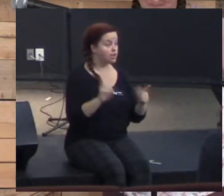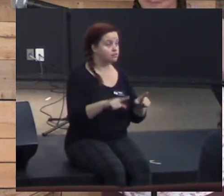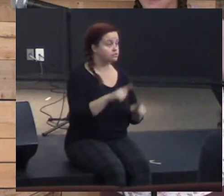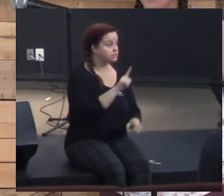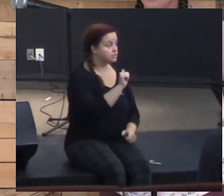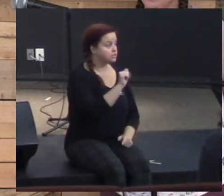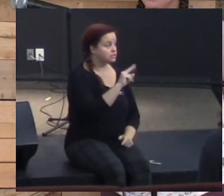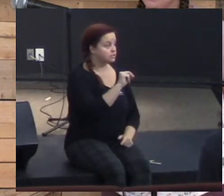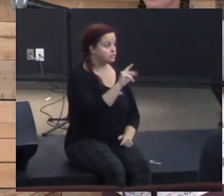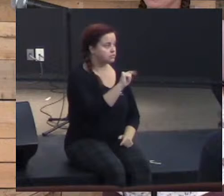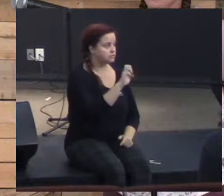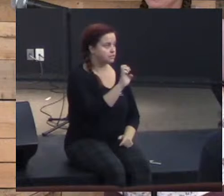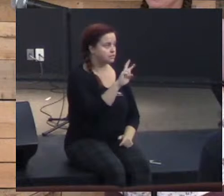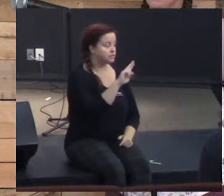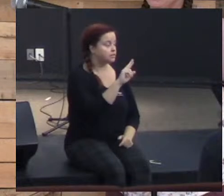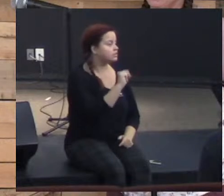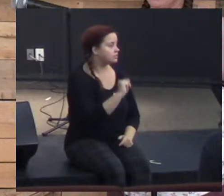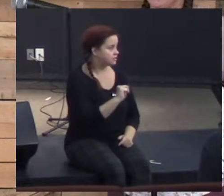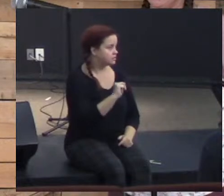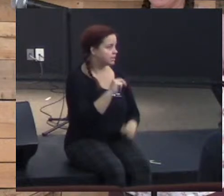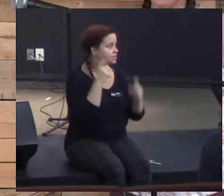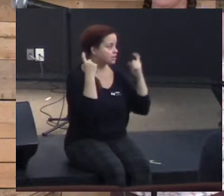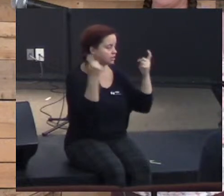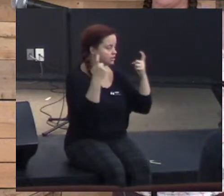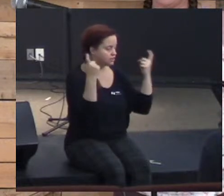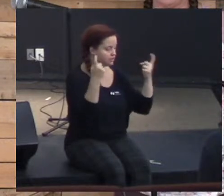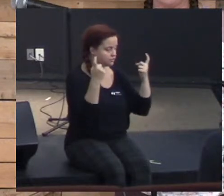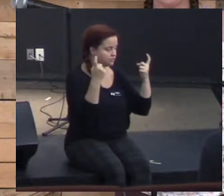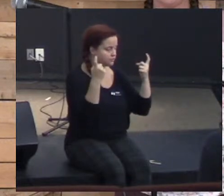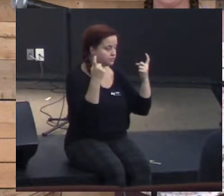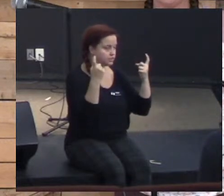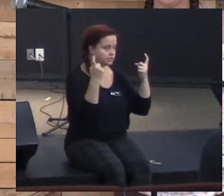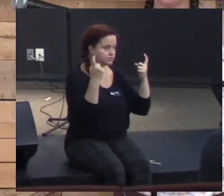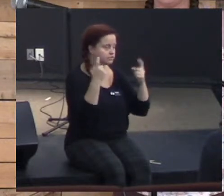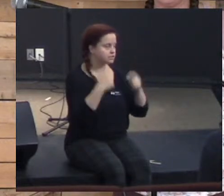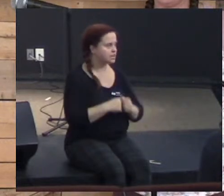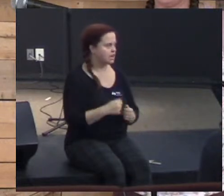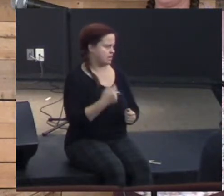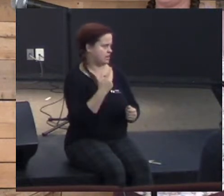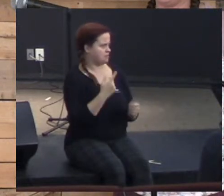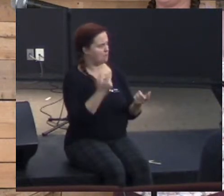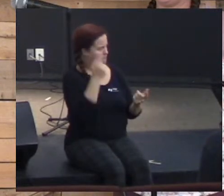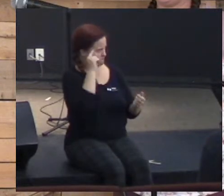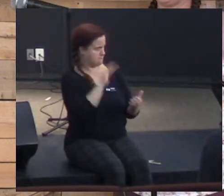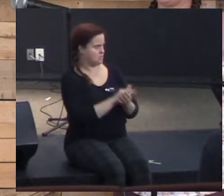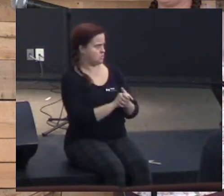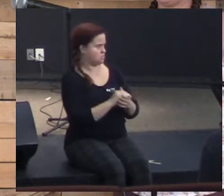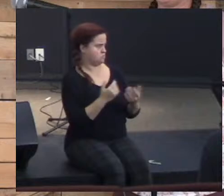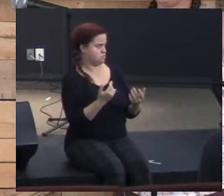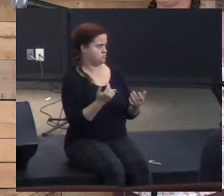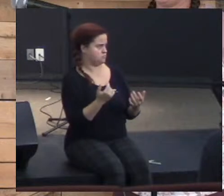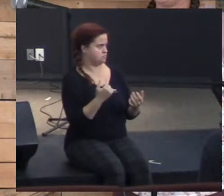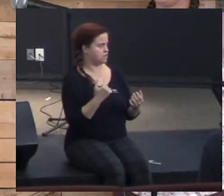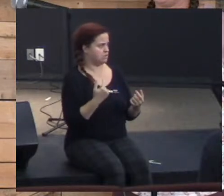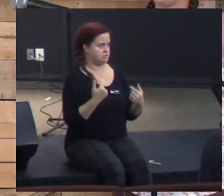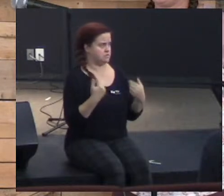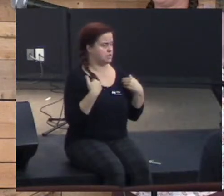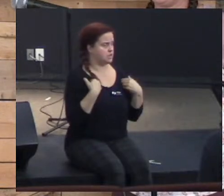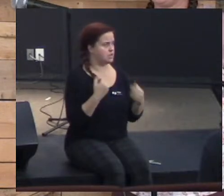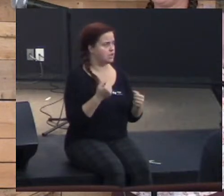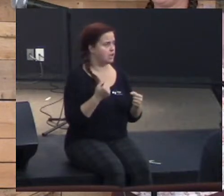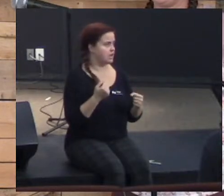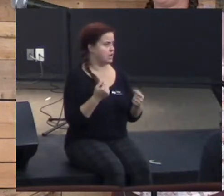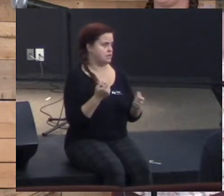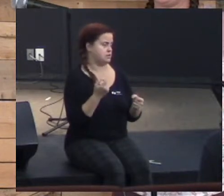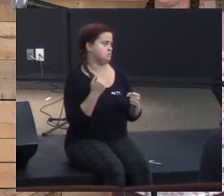Festival, October 15th. I believe they even had an event last, like yesterday. And then there's another one on the 22nd. It's Boo at